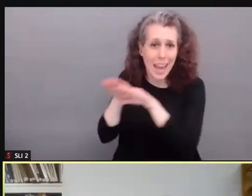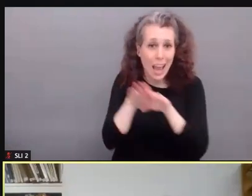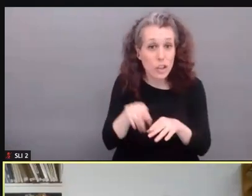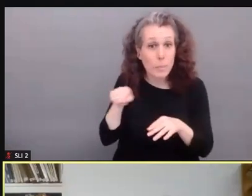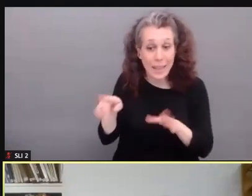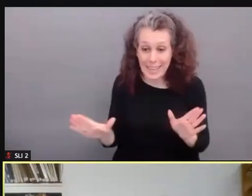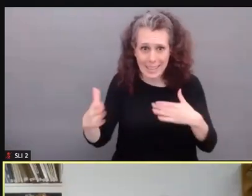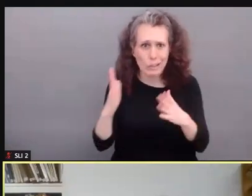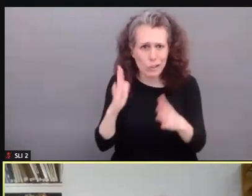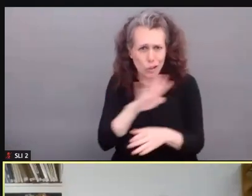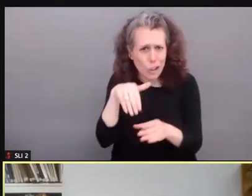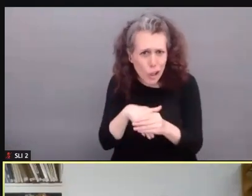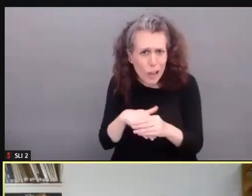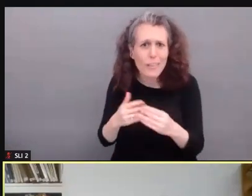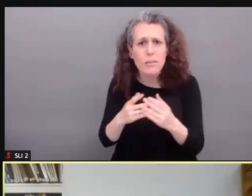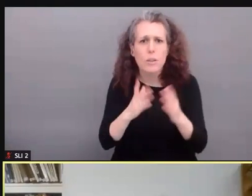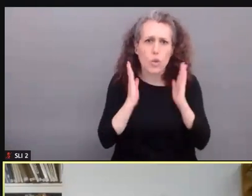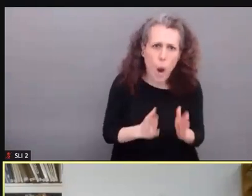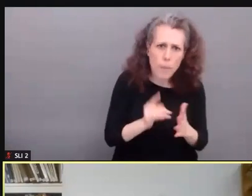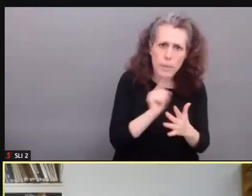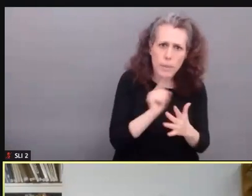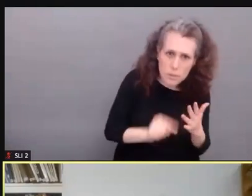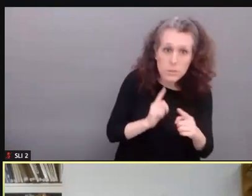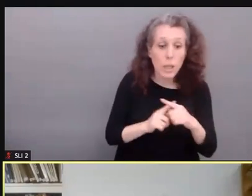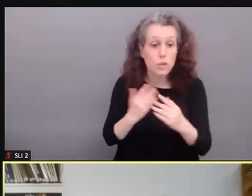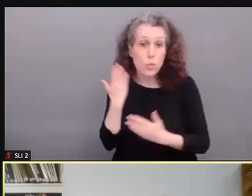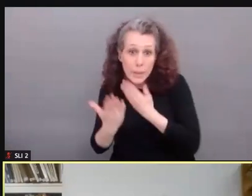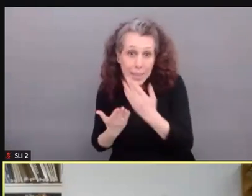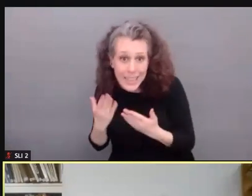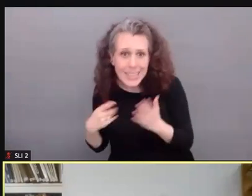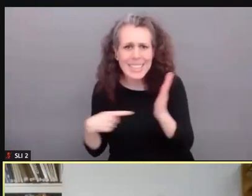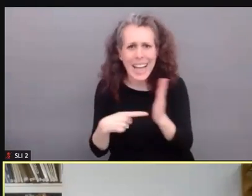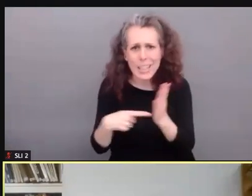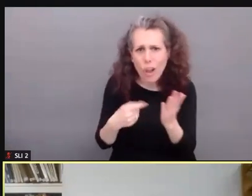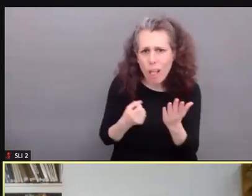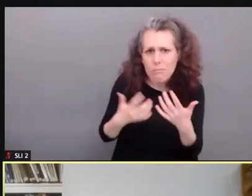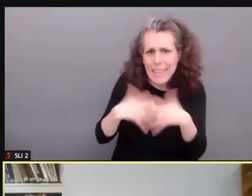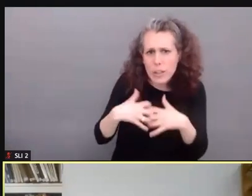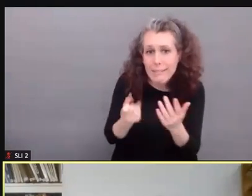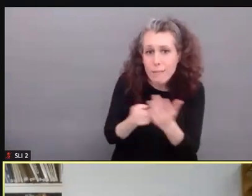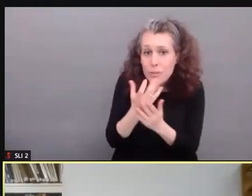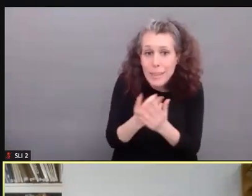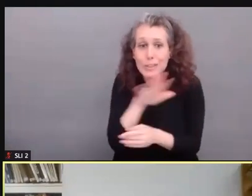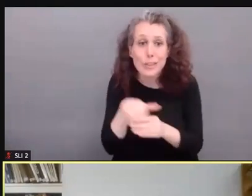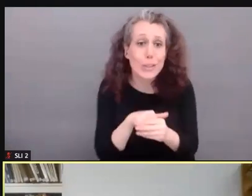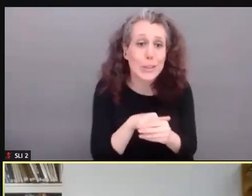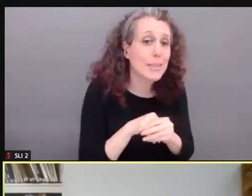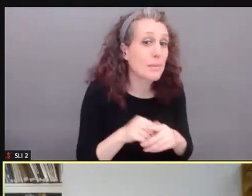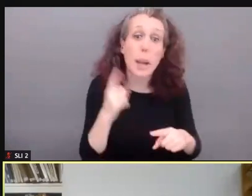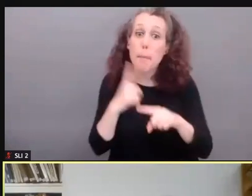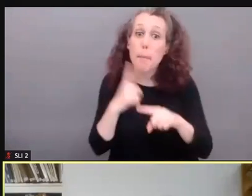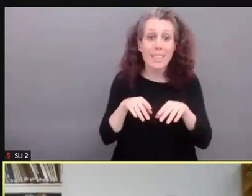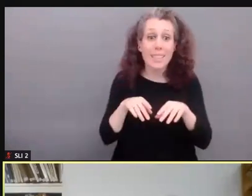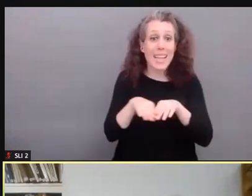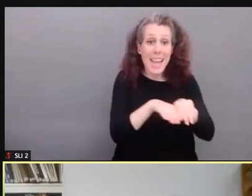the requirements and recommendations. It should include technical details. It should also include national standards. Perhaps